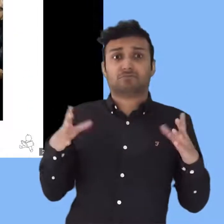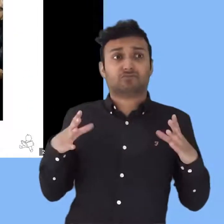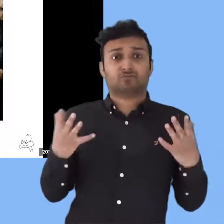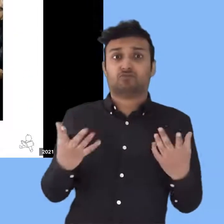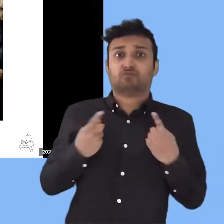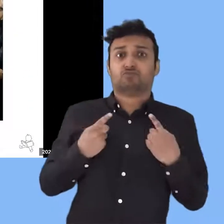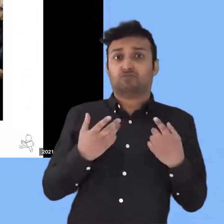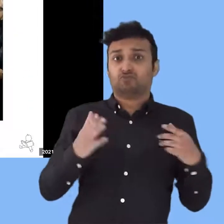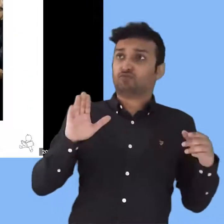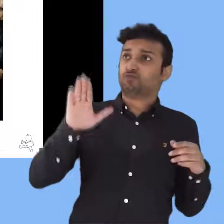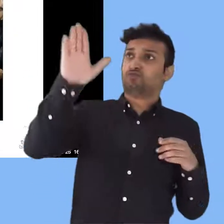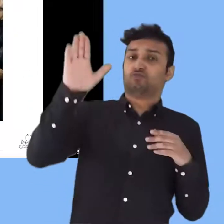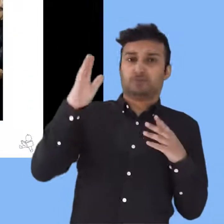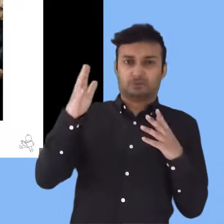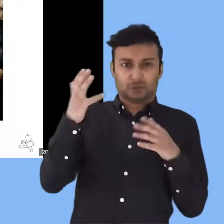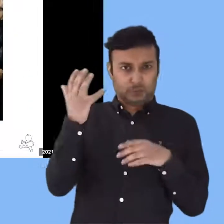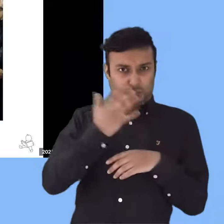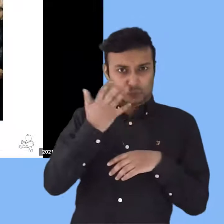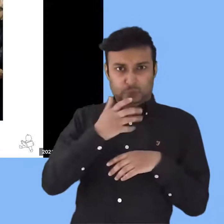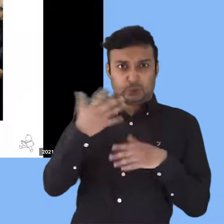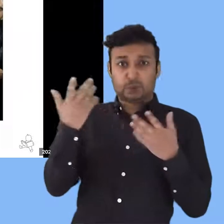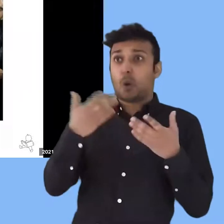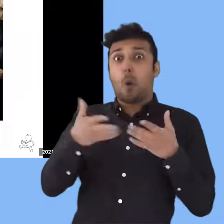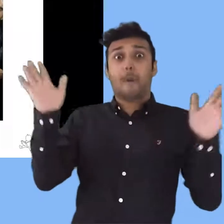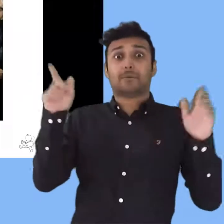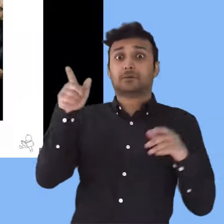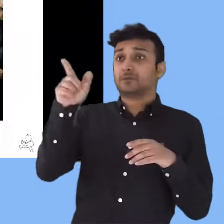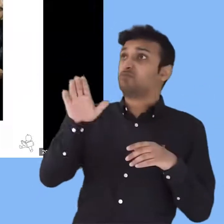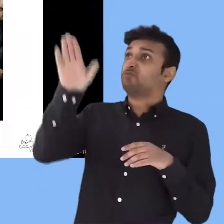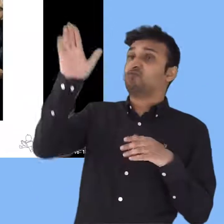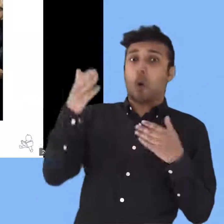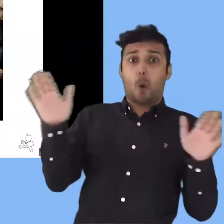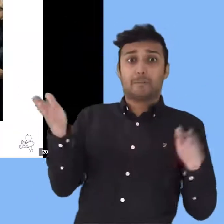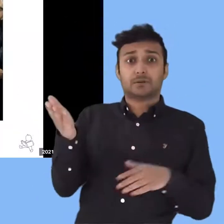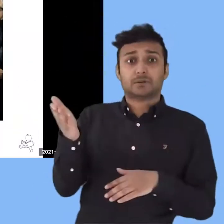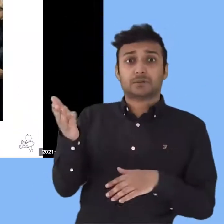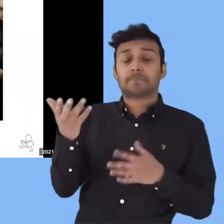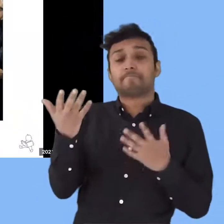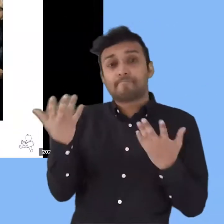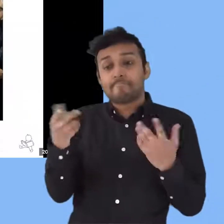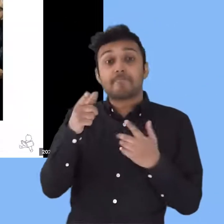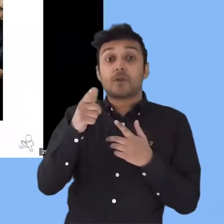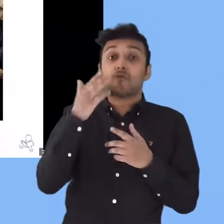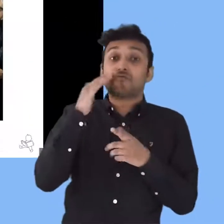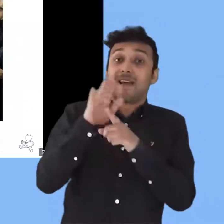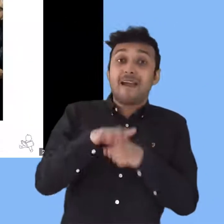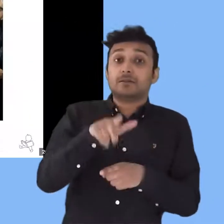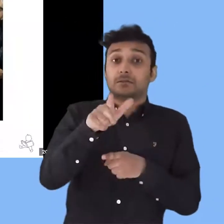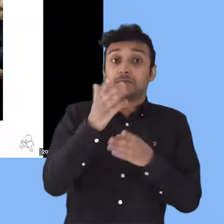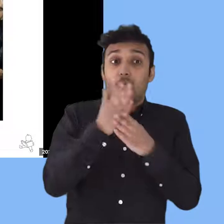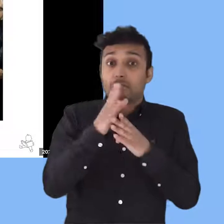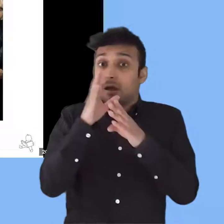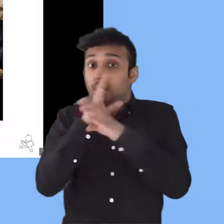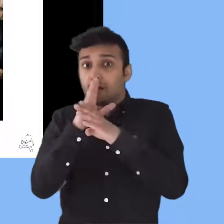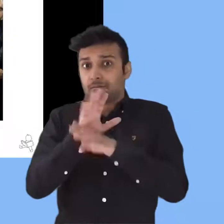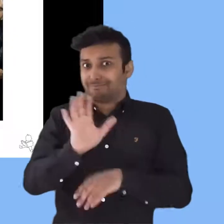England game. Racism is absolutely not covert. We need to be looking out for these sorts of things. It's really obvious in front